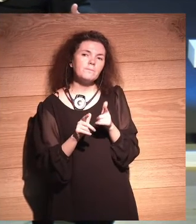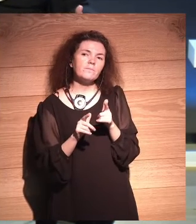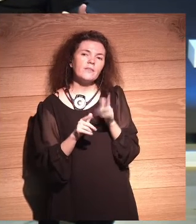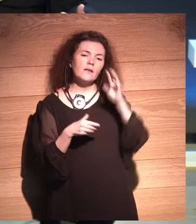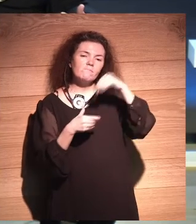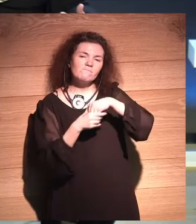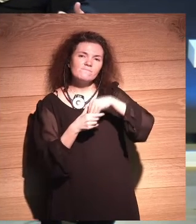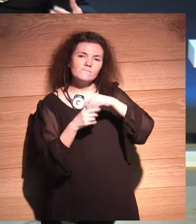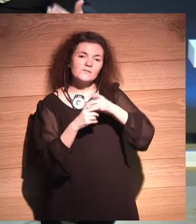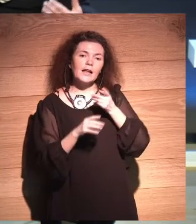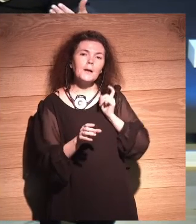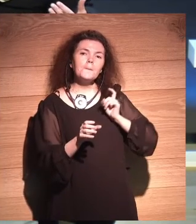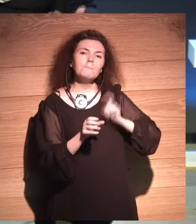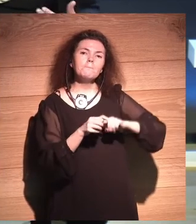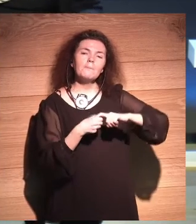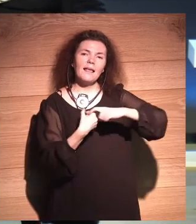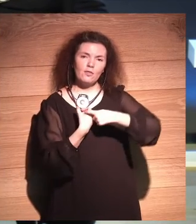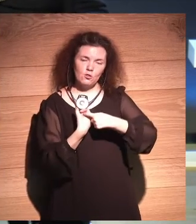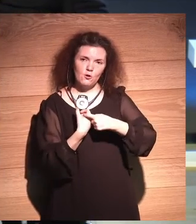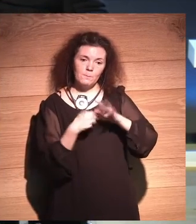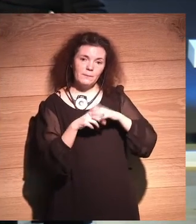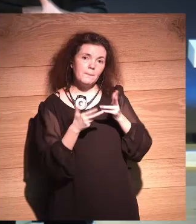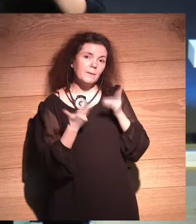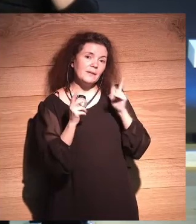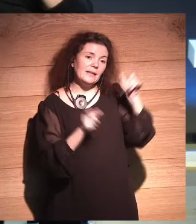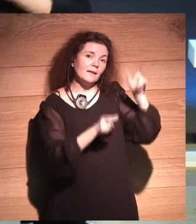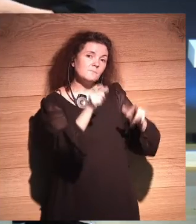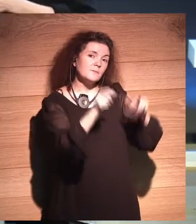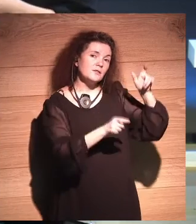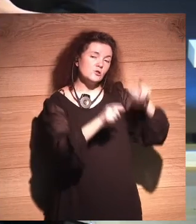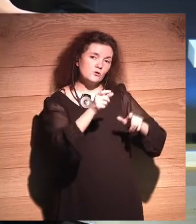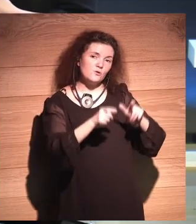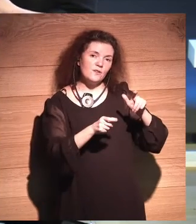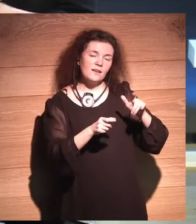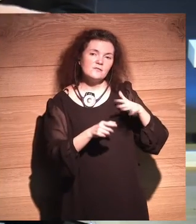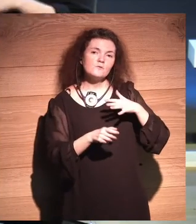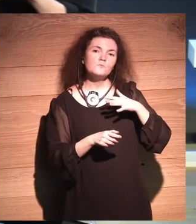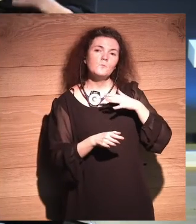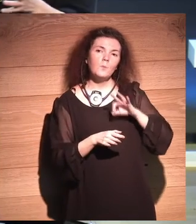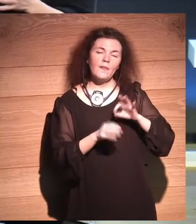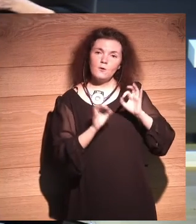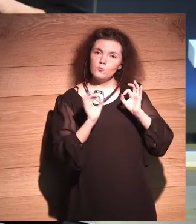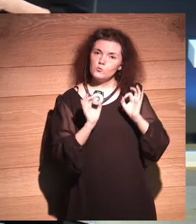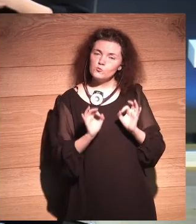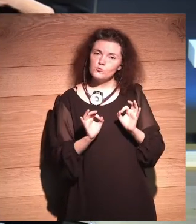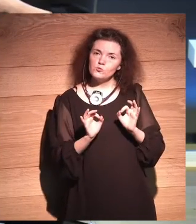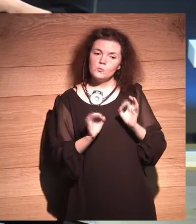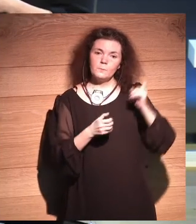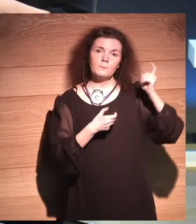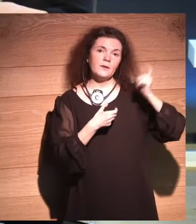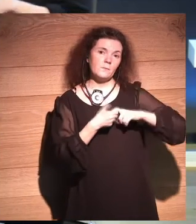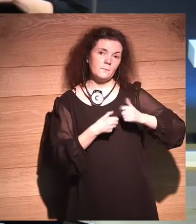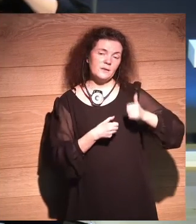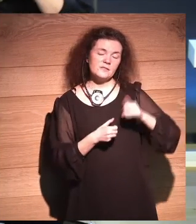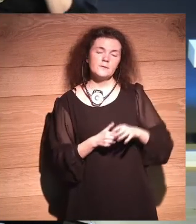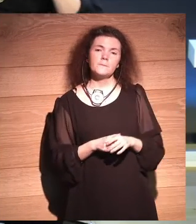that actually allow people to do this work. So I'm conscious of the late hour and of the poor job that I've done in